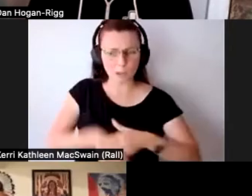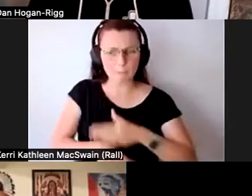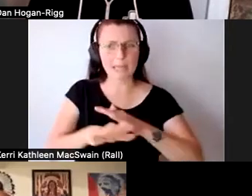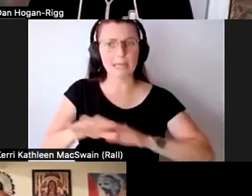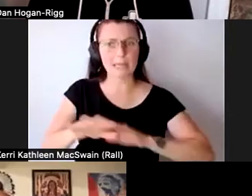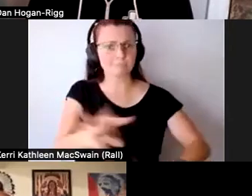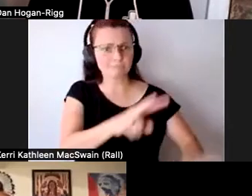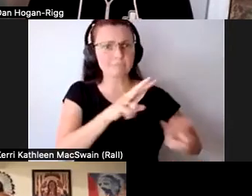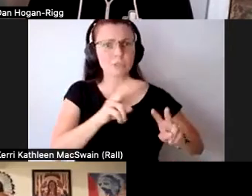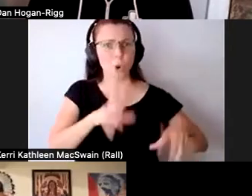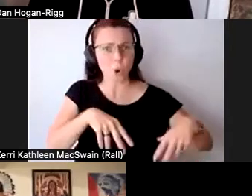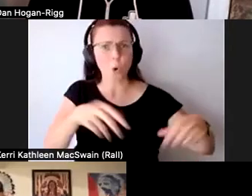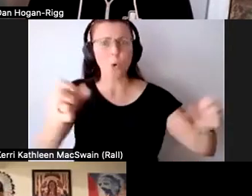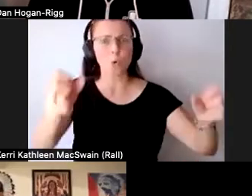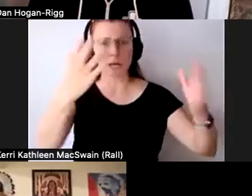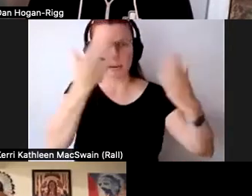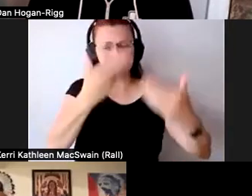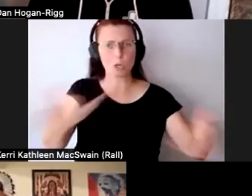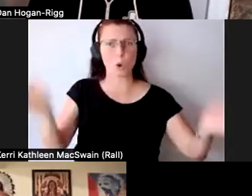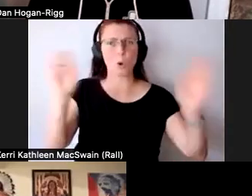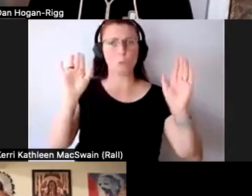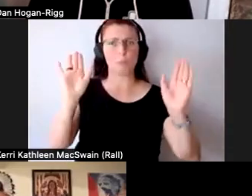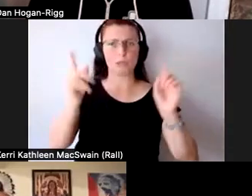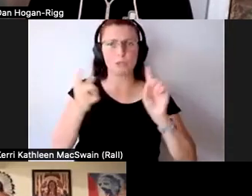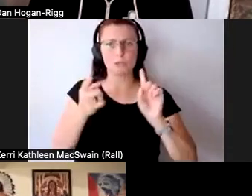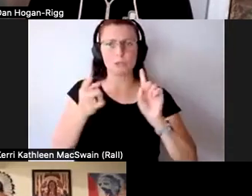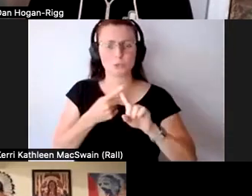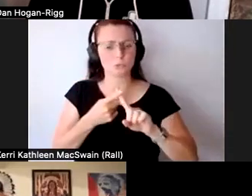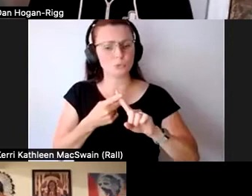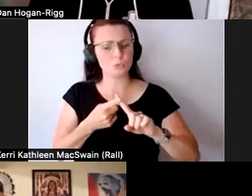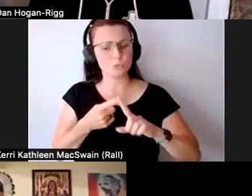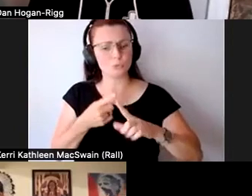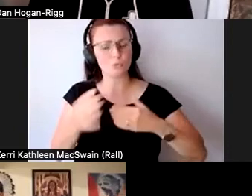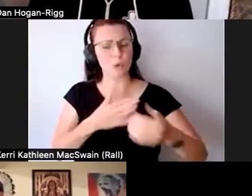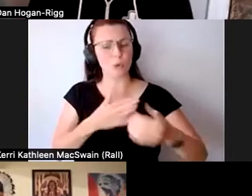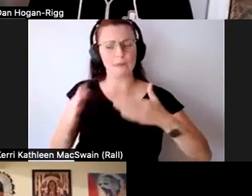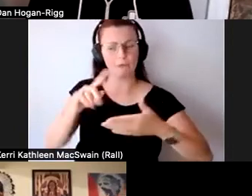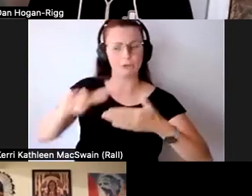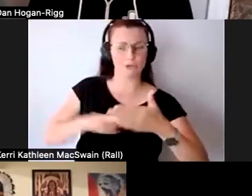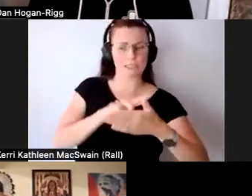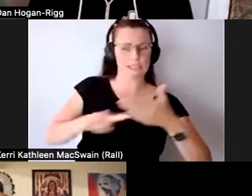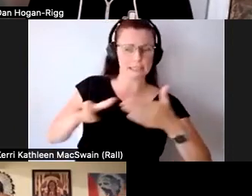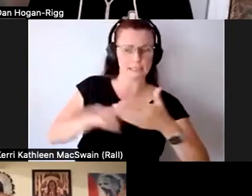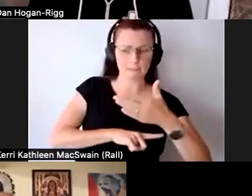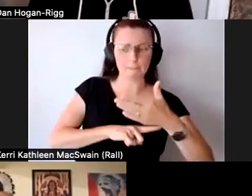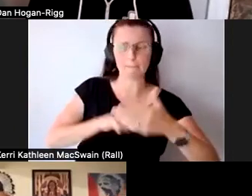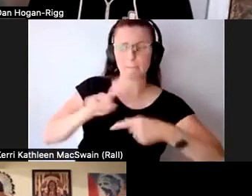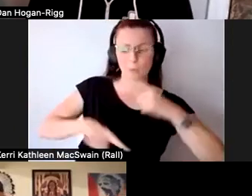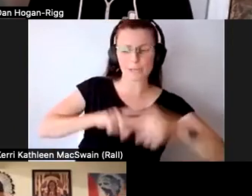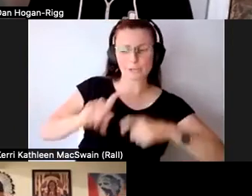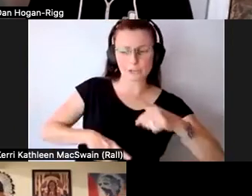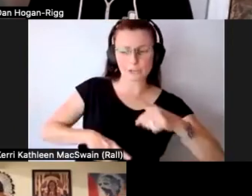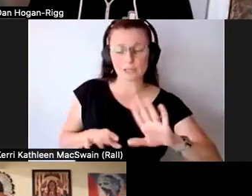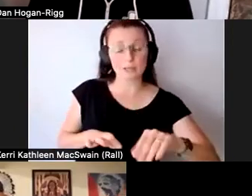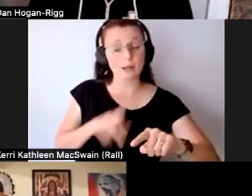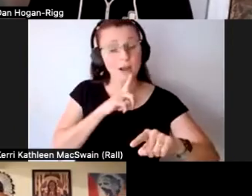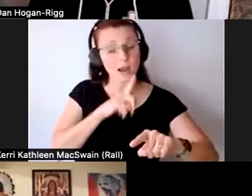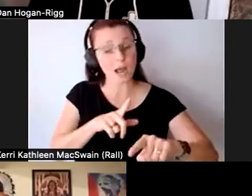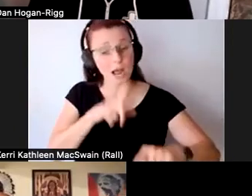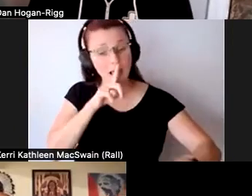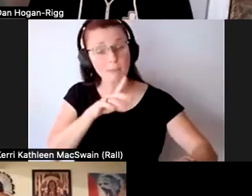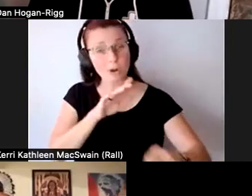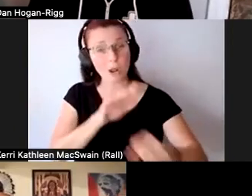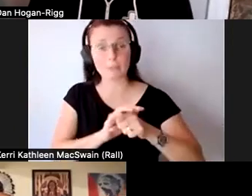And then be open to their criticism and concerns and questions. And I promise you, it's going to be